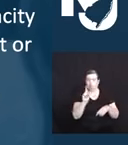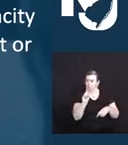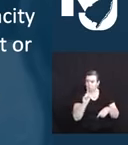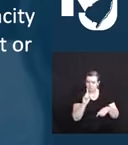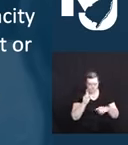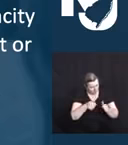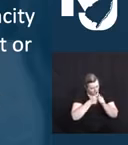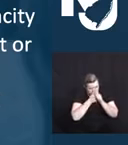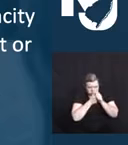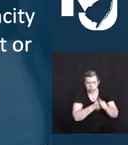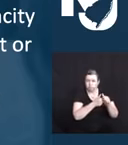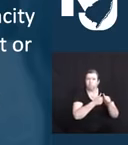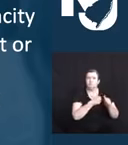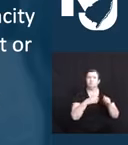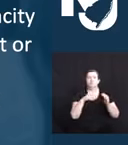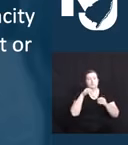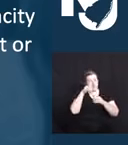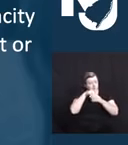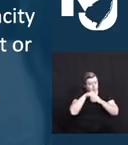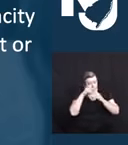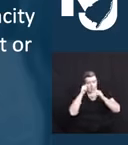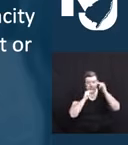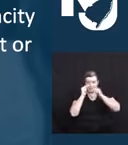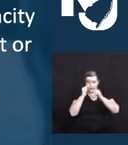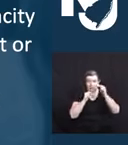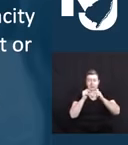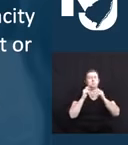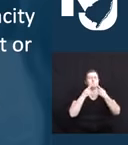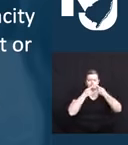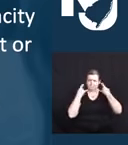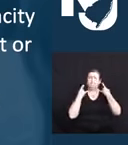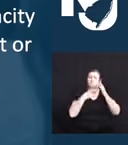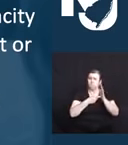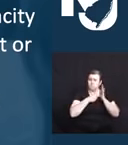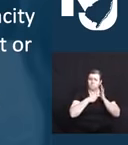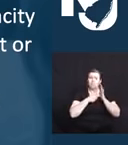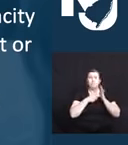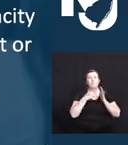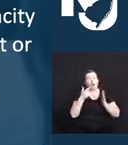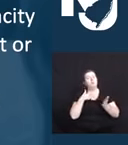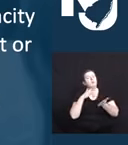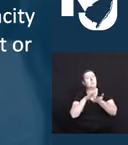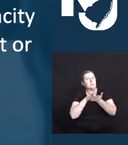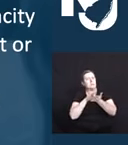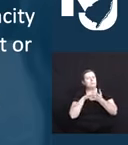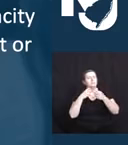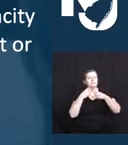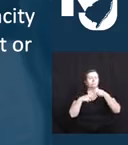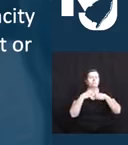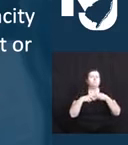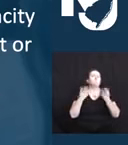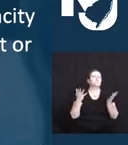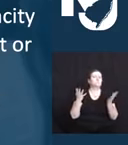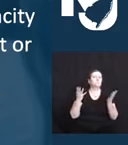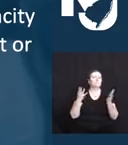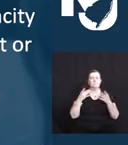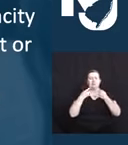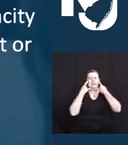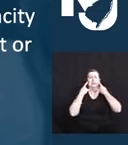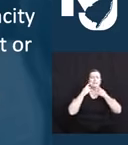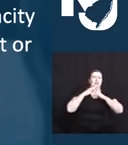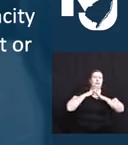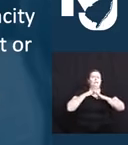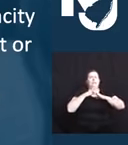while indoors, with the exception solely for residents with medical conditions, which make wearing a face mask impossible,